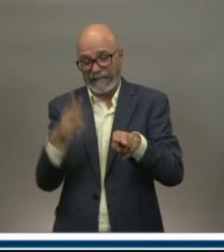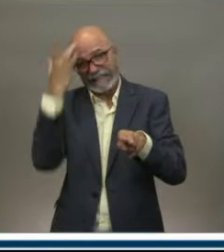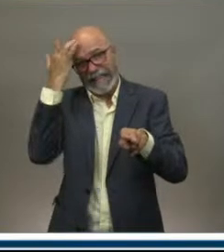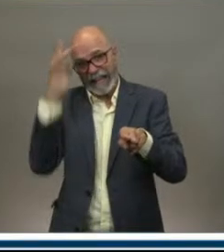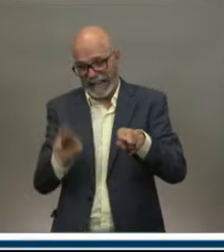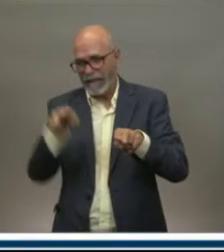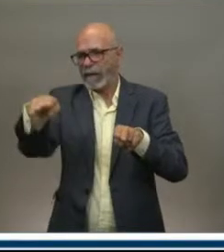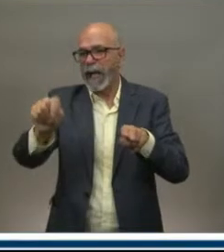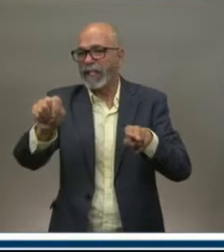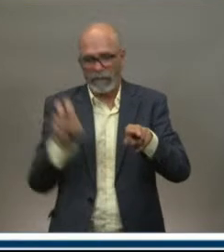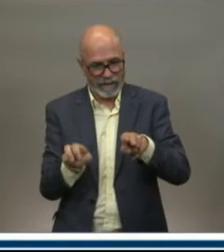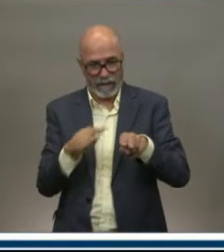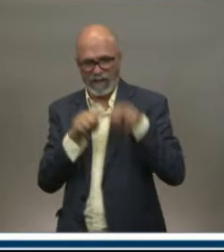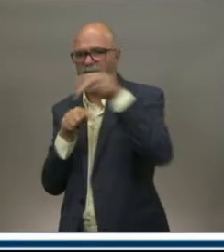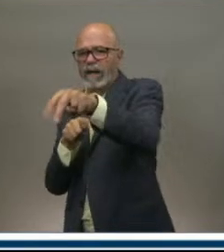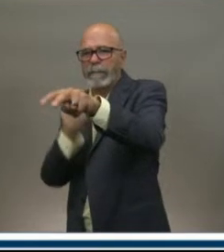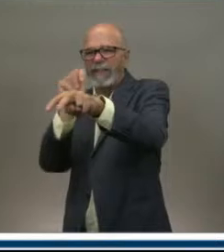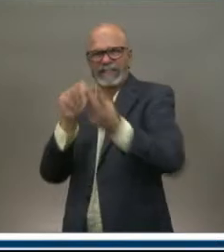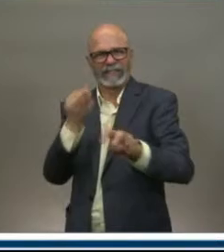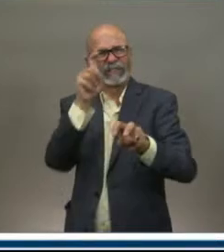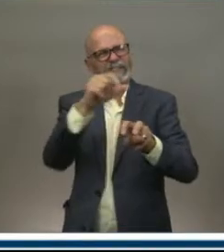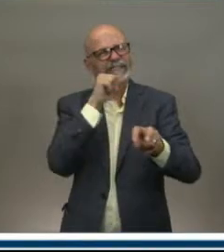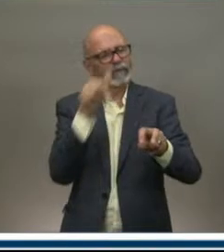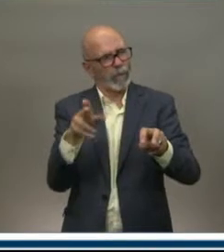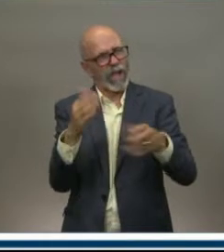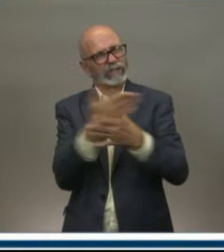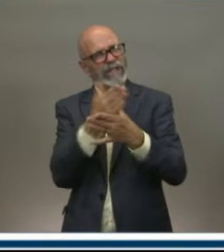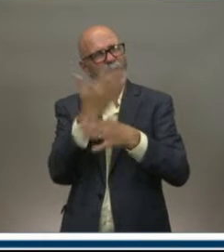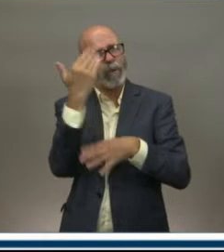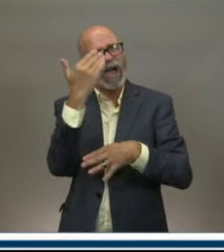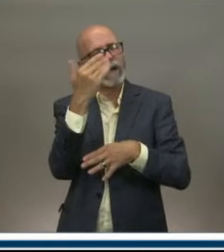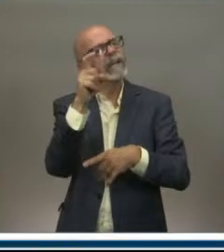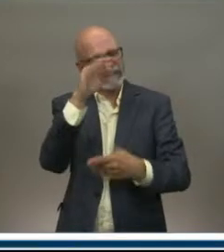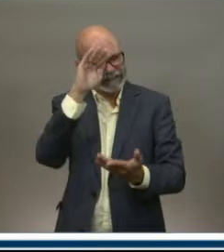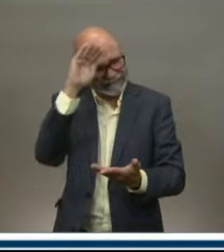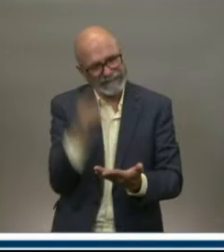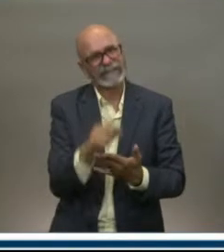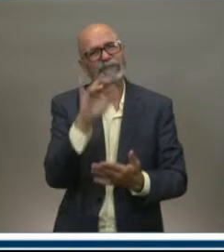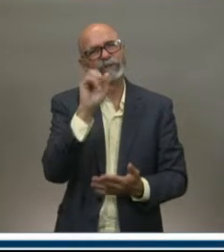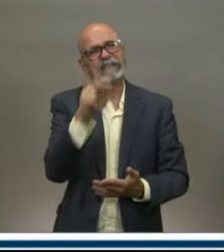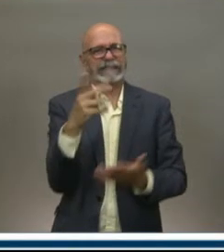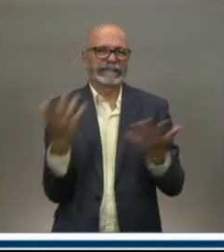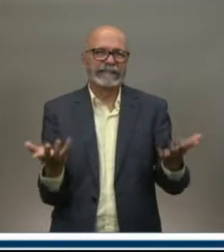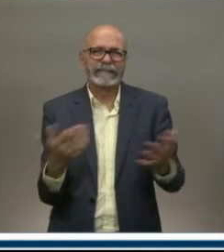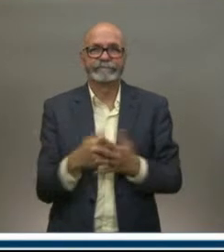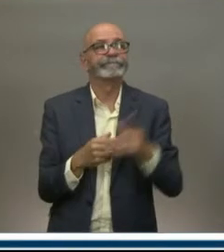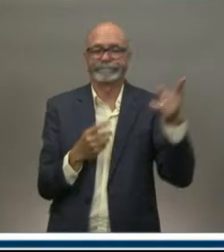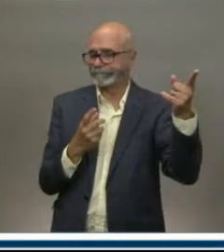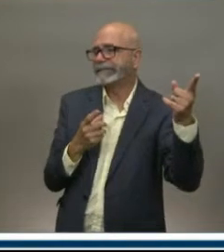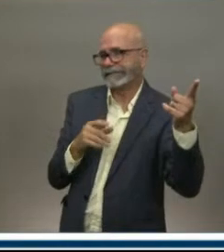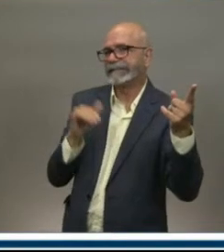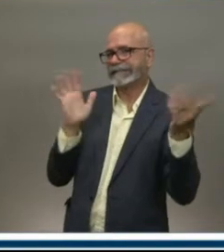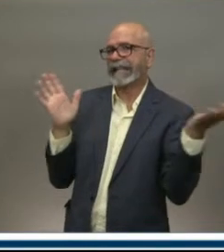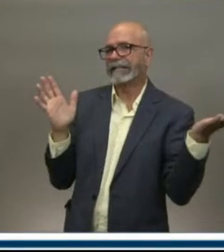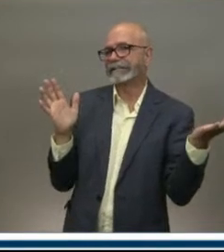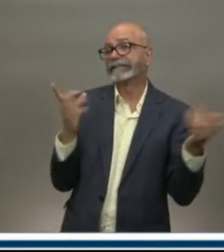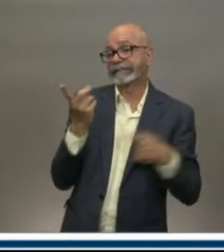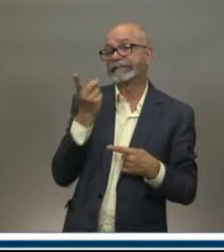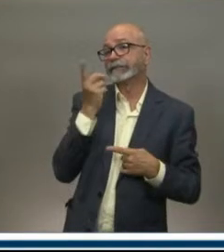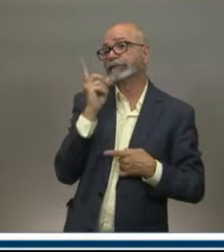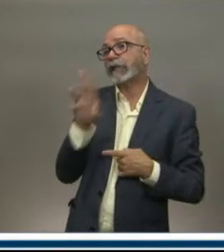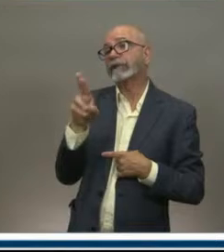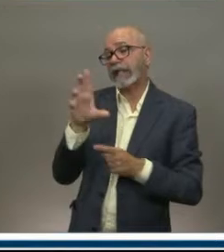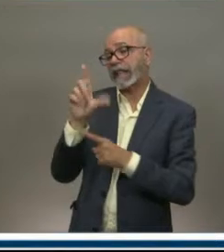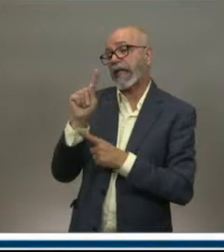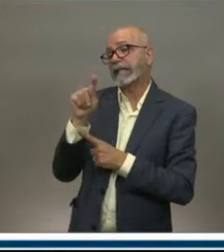the reduced sharing of bathrooms? So that's one of the things that Drs. Latta and